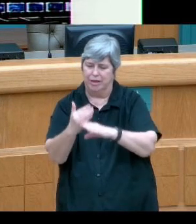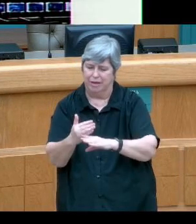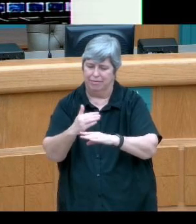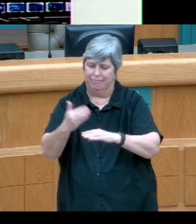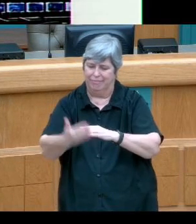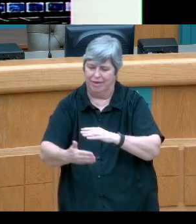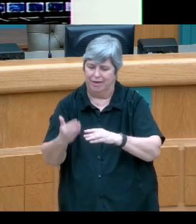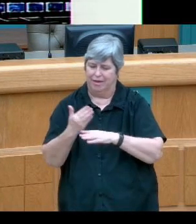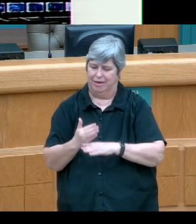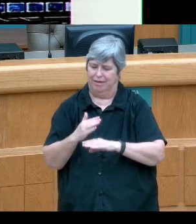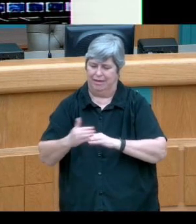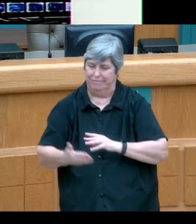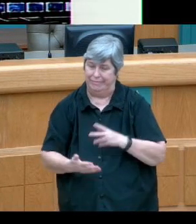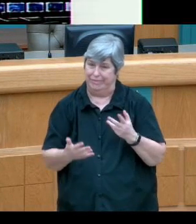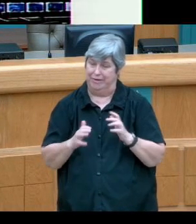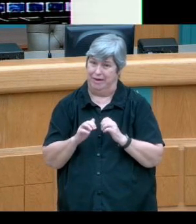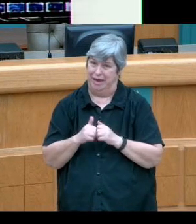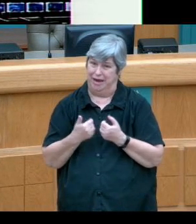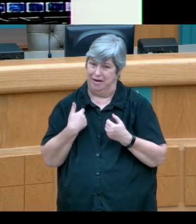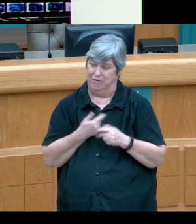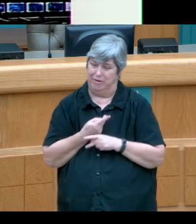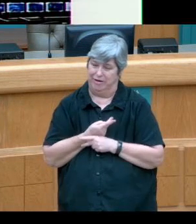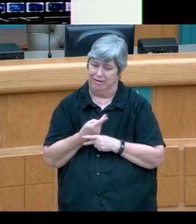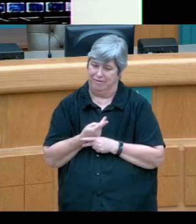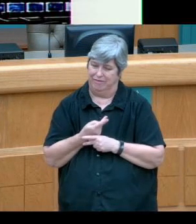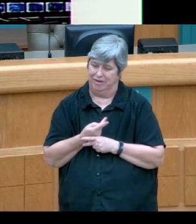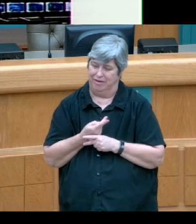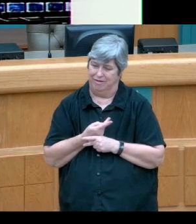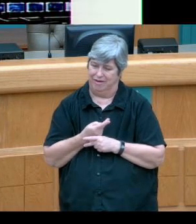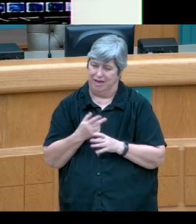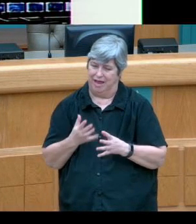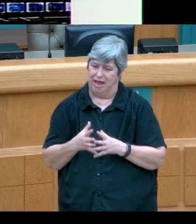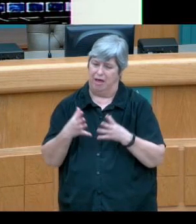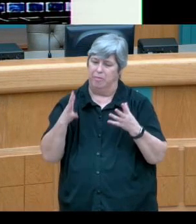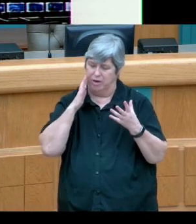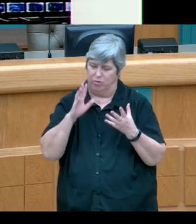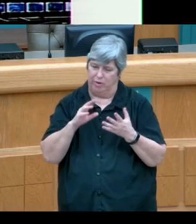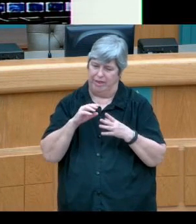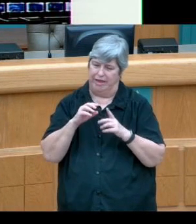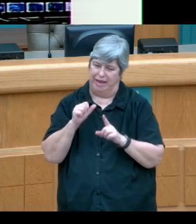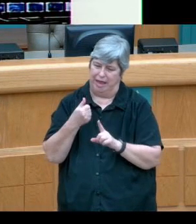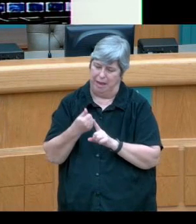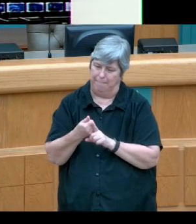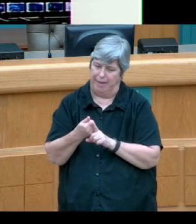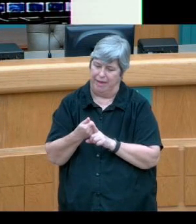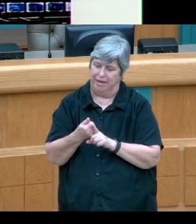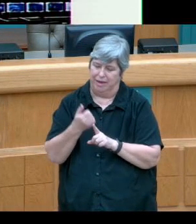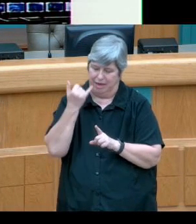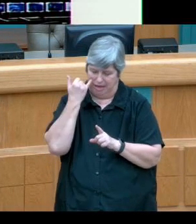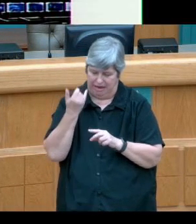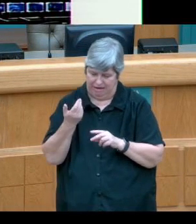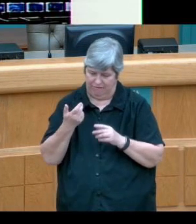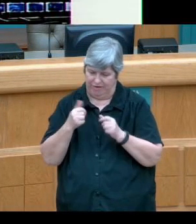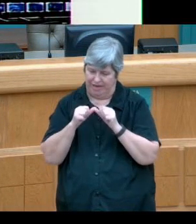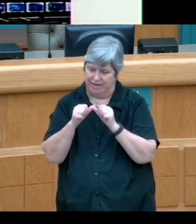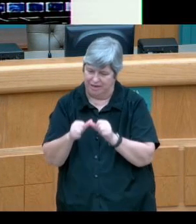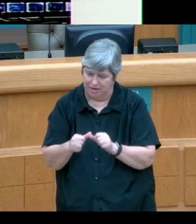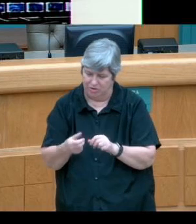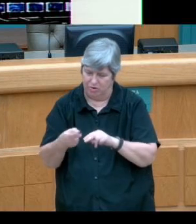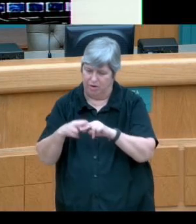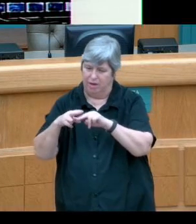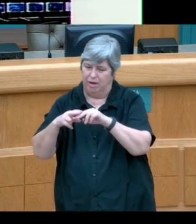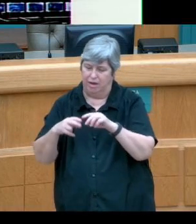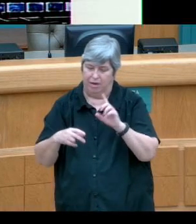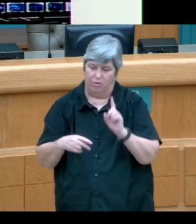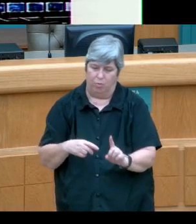about how are we going to measure the effect of that rollback? How are we going to know if the transmission ratio has gone above